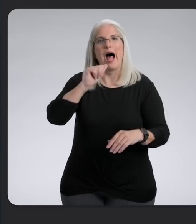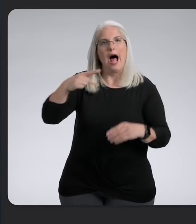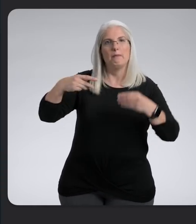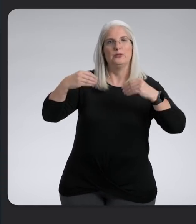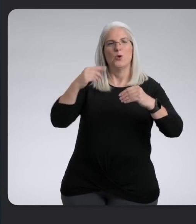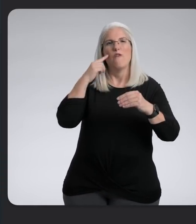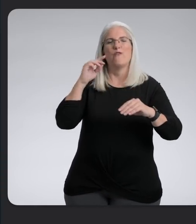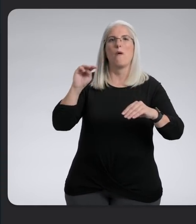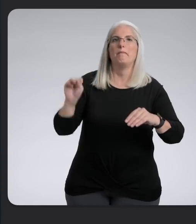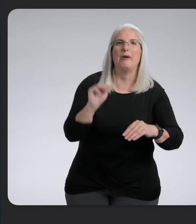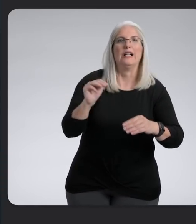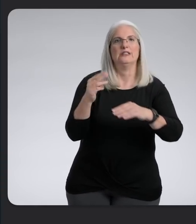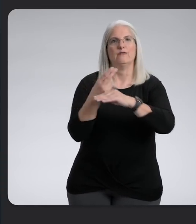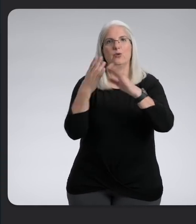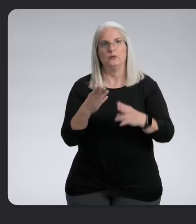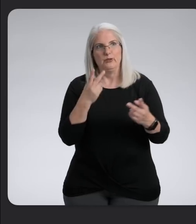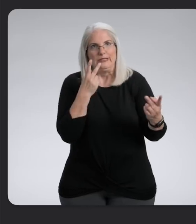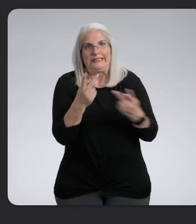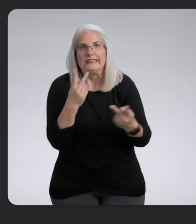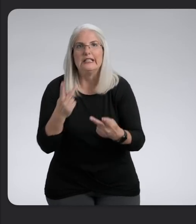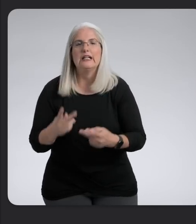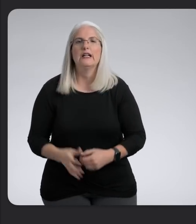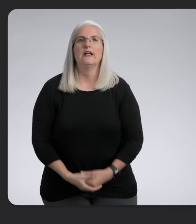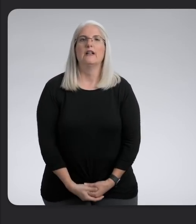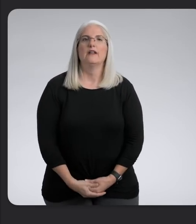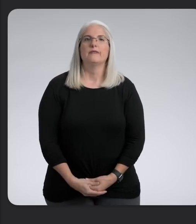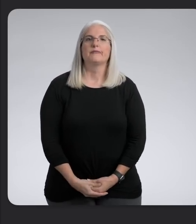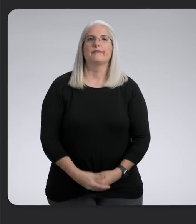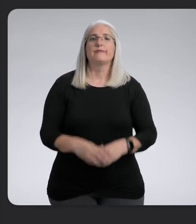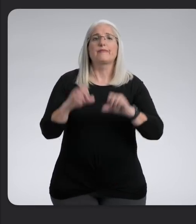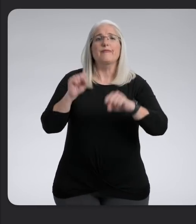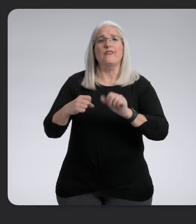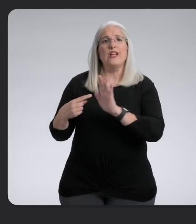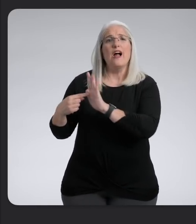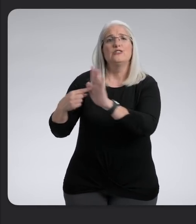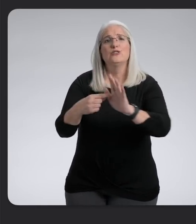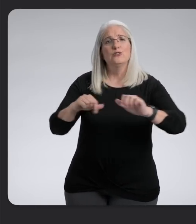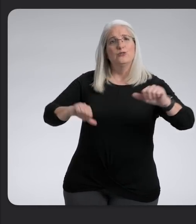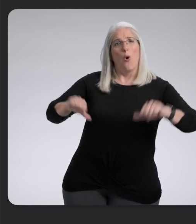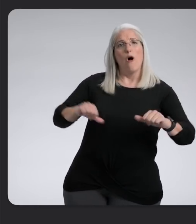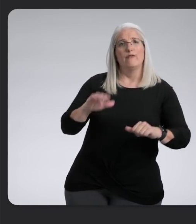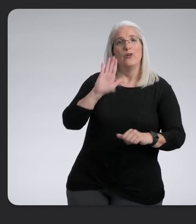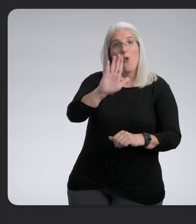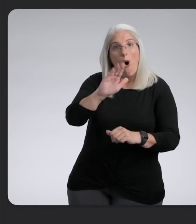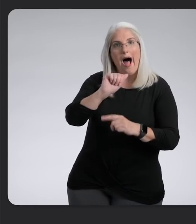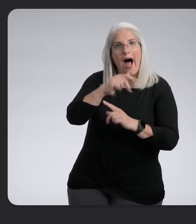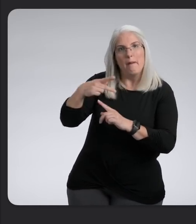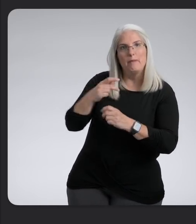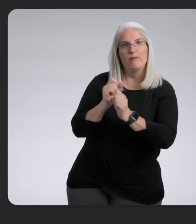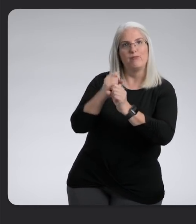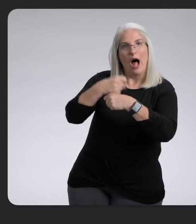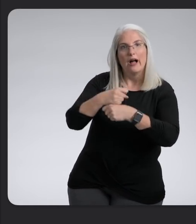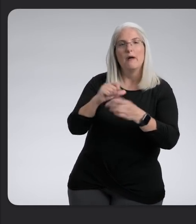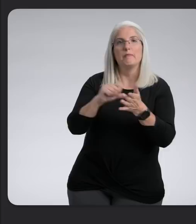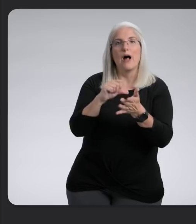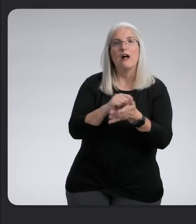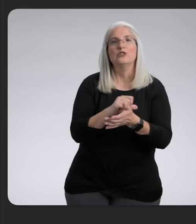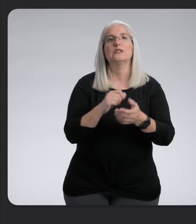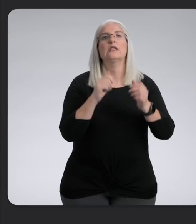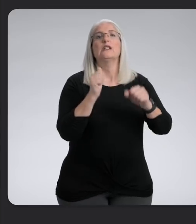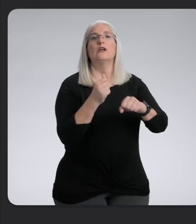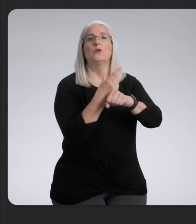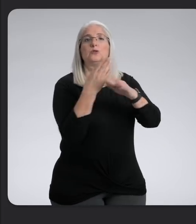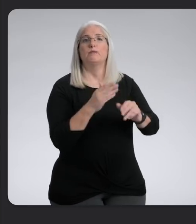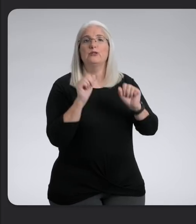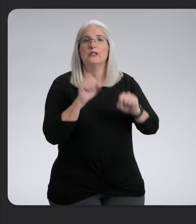app or they use it every day. You can showcase them on your app's product page. Users can learn more, sign up to